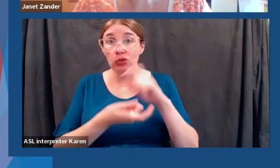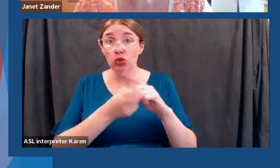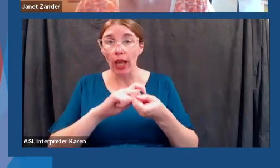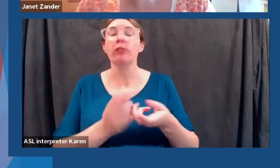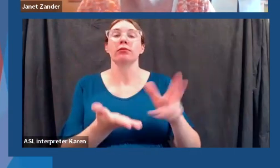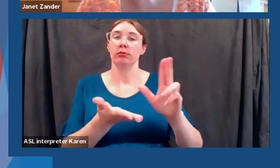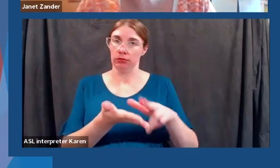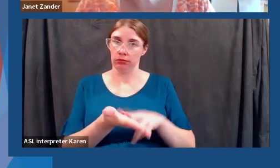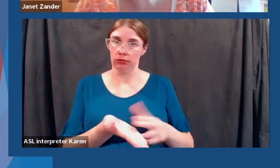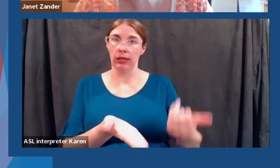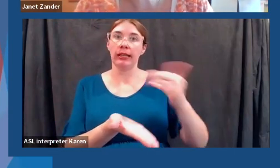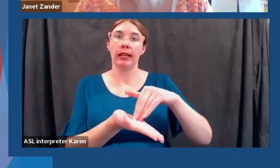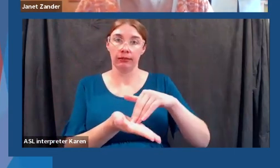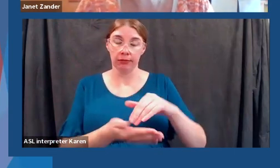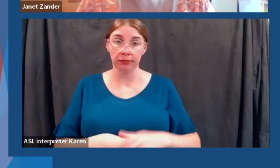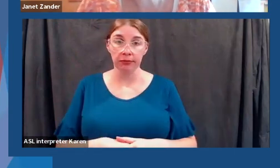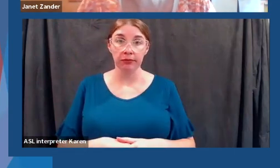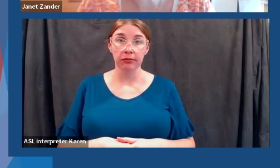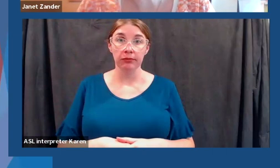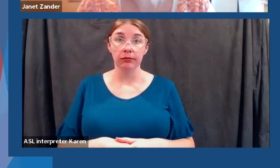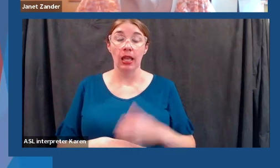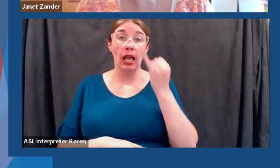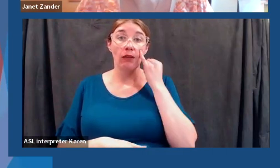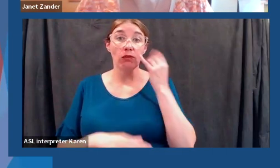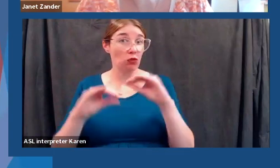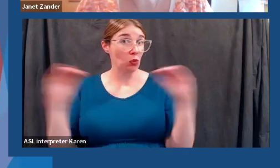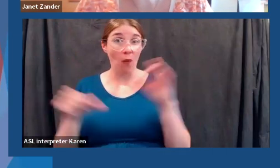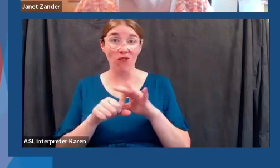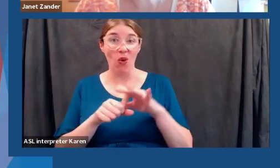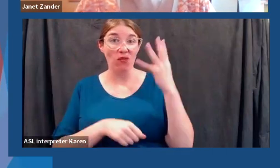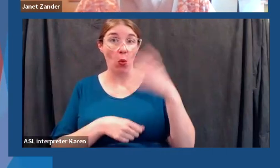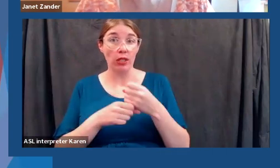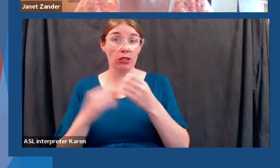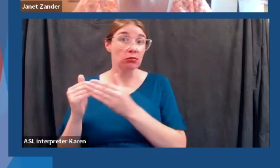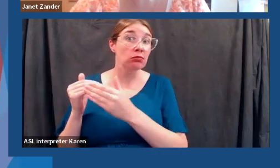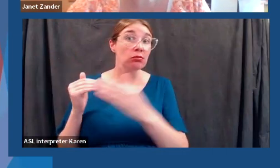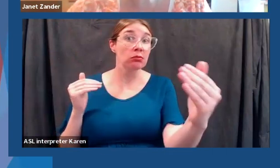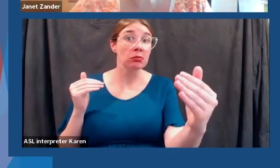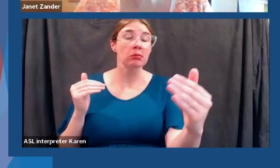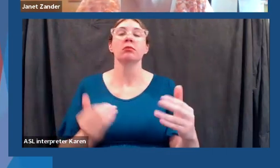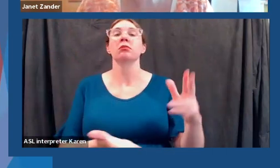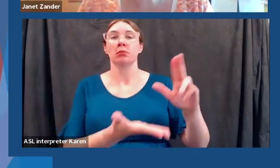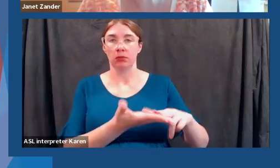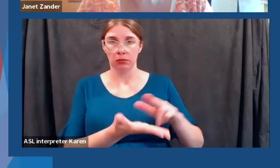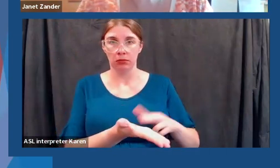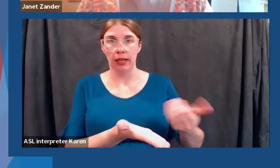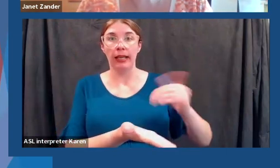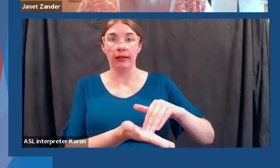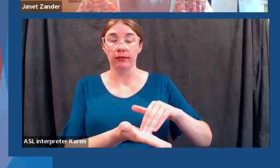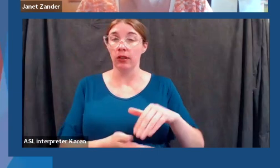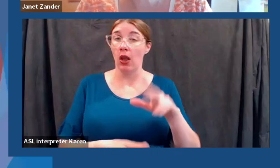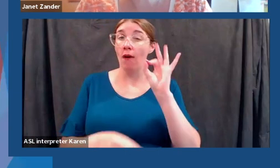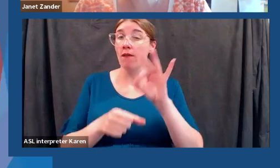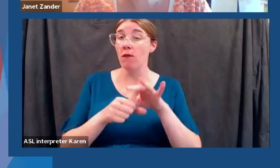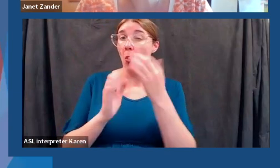registered. If they haven't voted in over 4 years, the voter registration lists are cleaned off every 4 years.